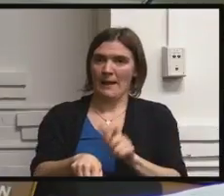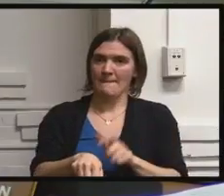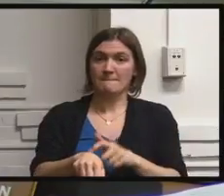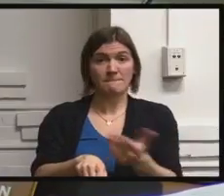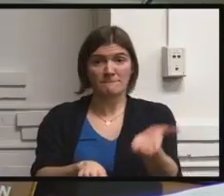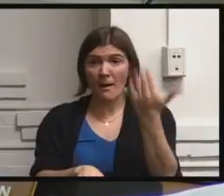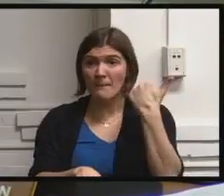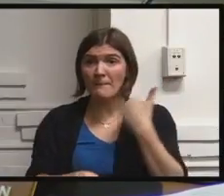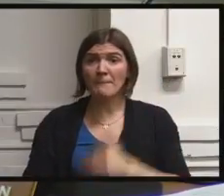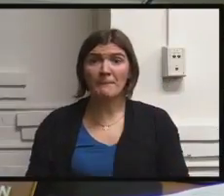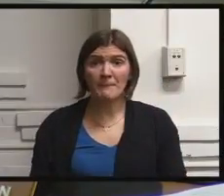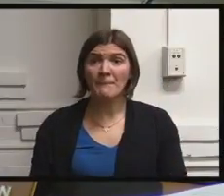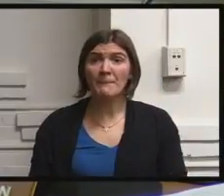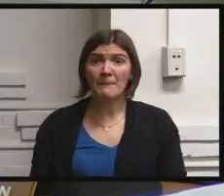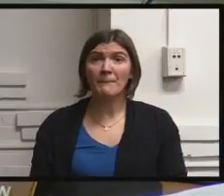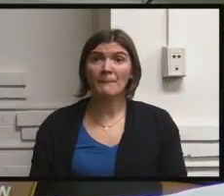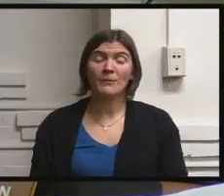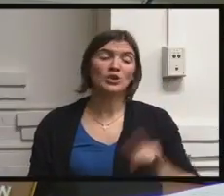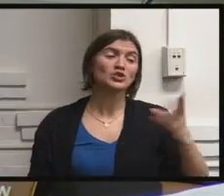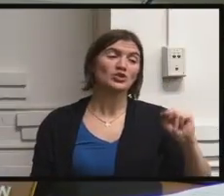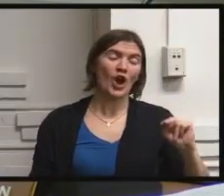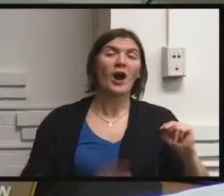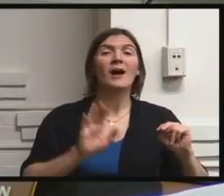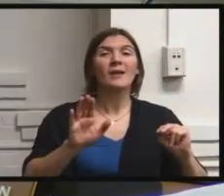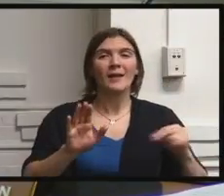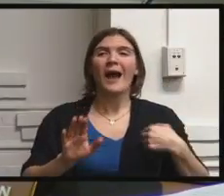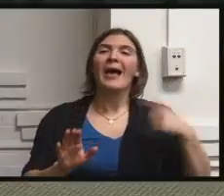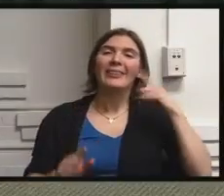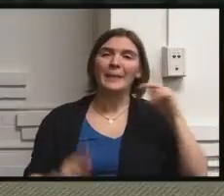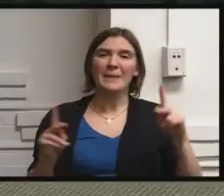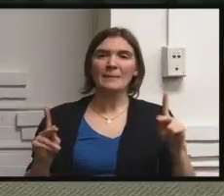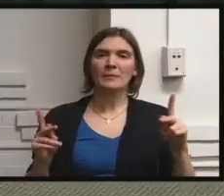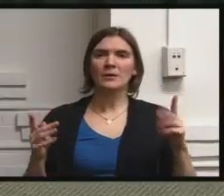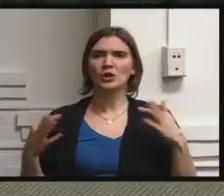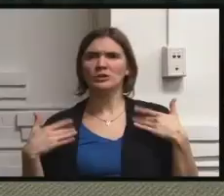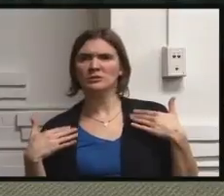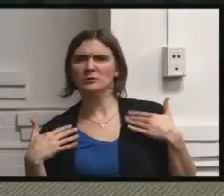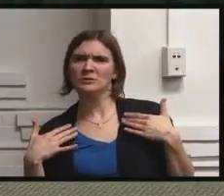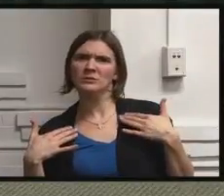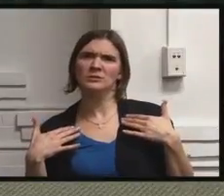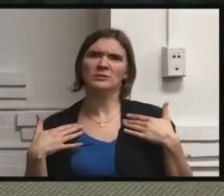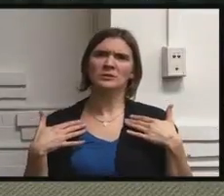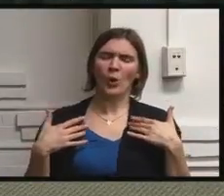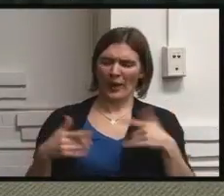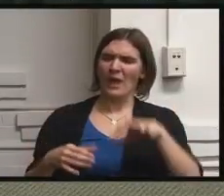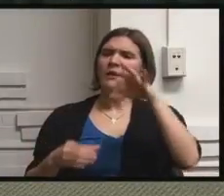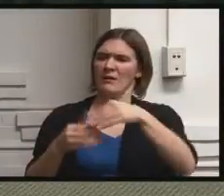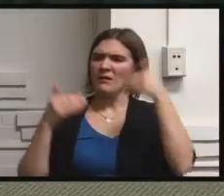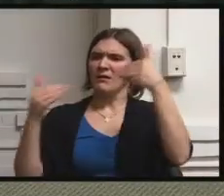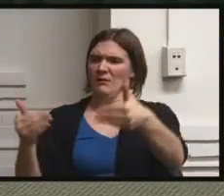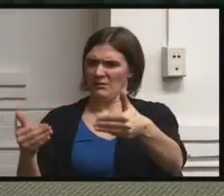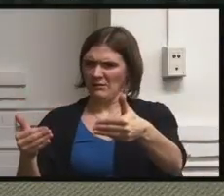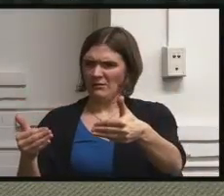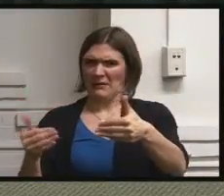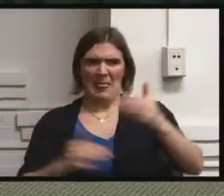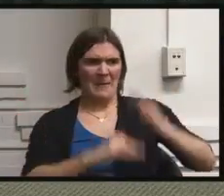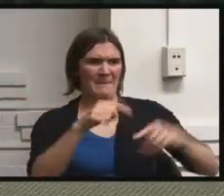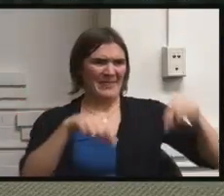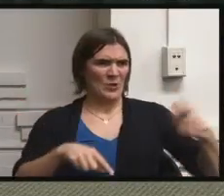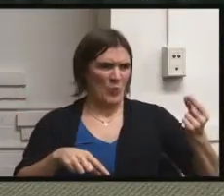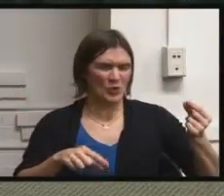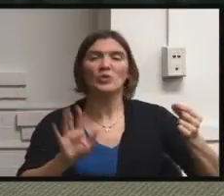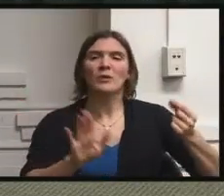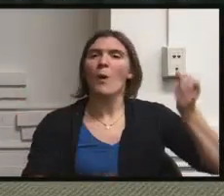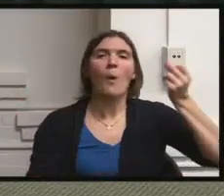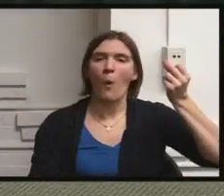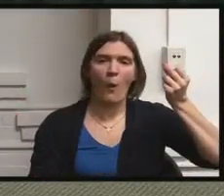So I kind of, well, there are a lot of peripheral questions that, you know, about this building and things like that, but I don't think we should muddy the water with those. Right. I